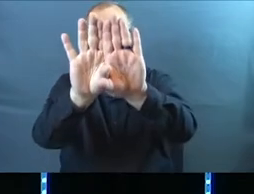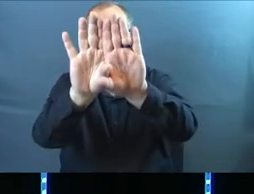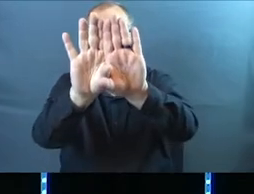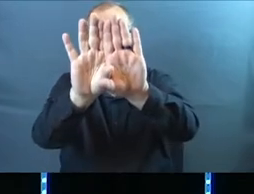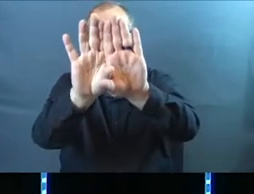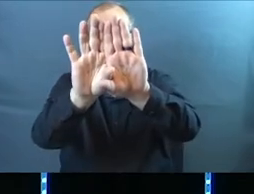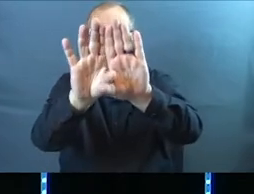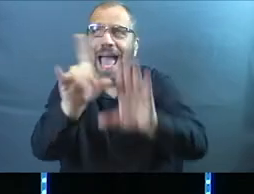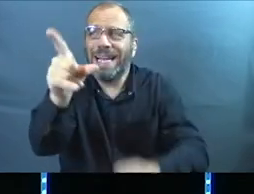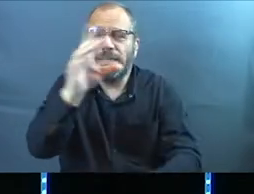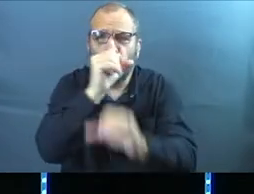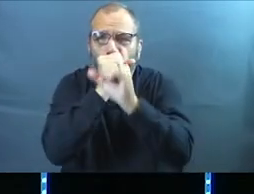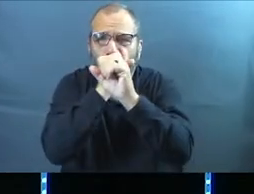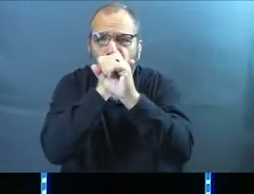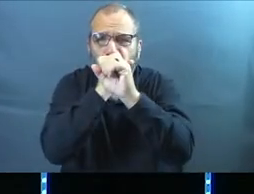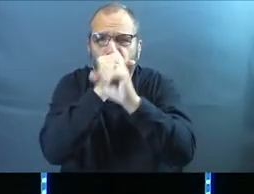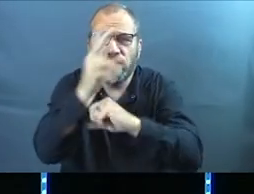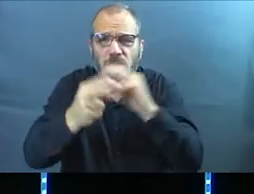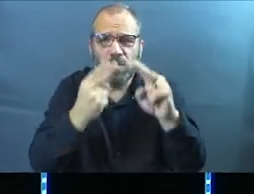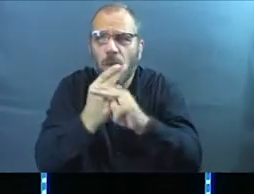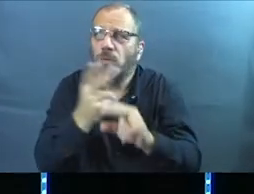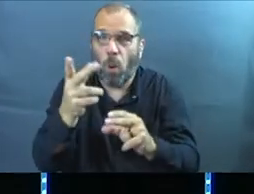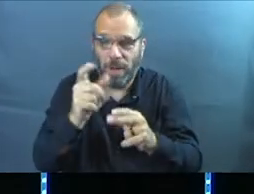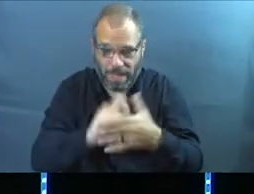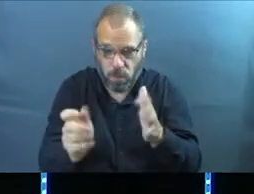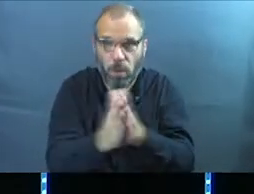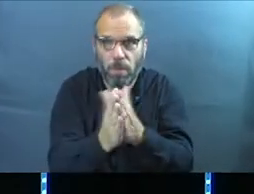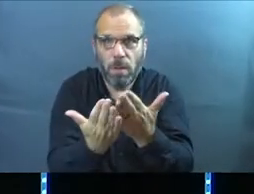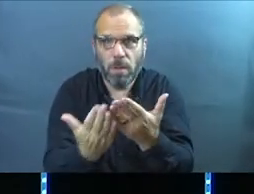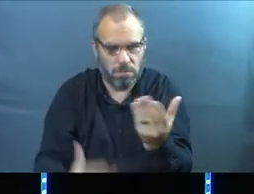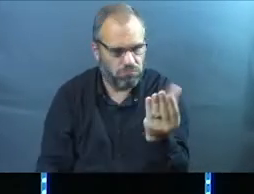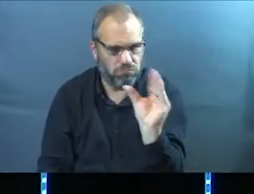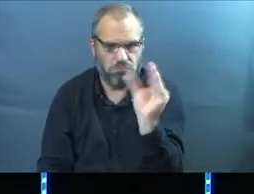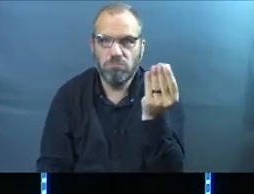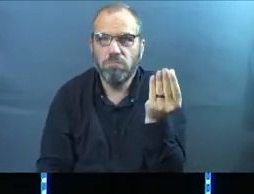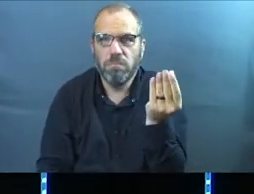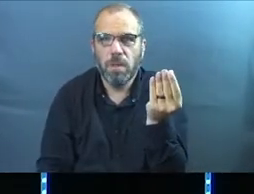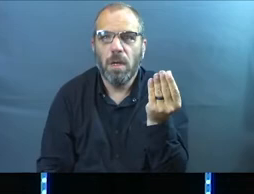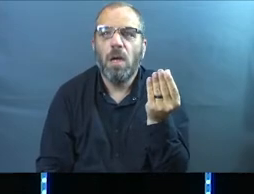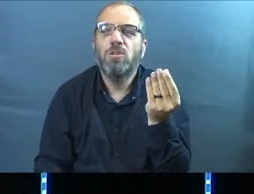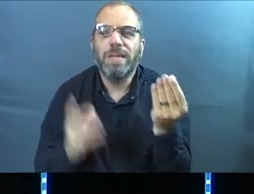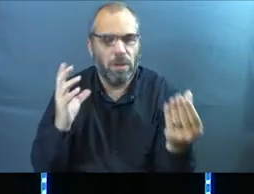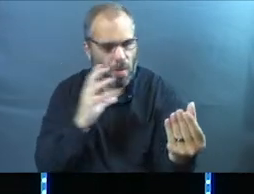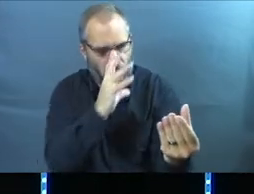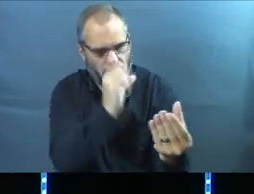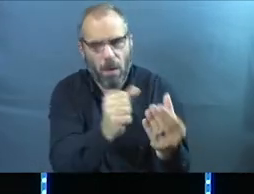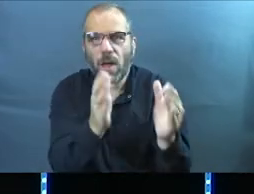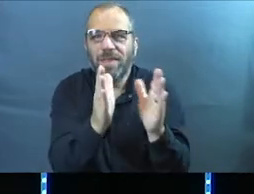he's not stayed silent in the universe. He wrote a book to draw you in